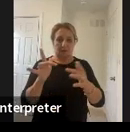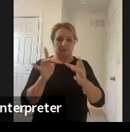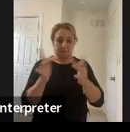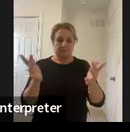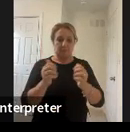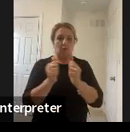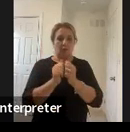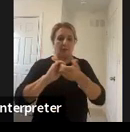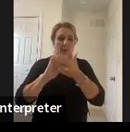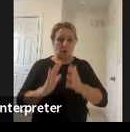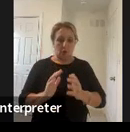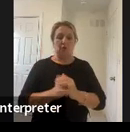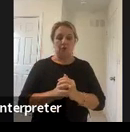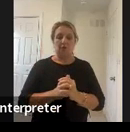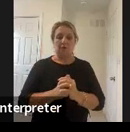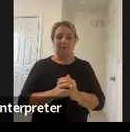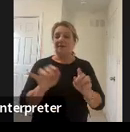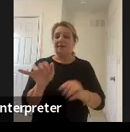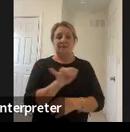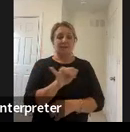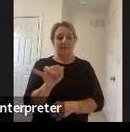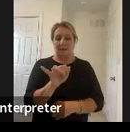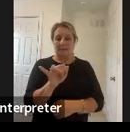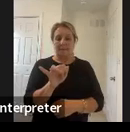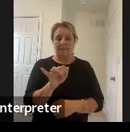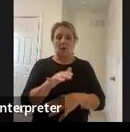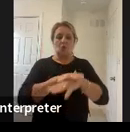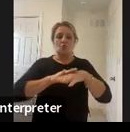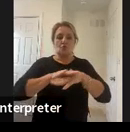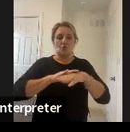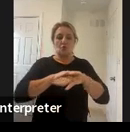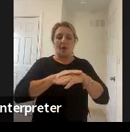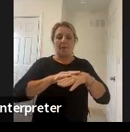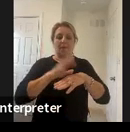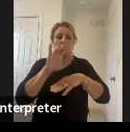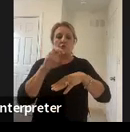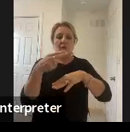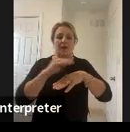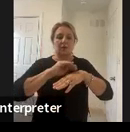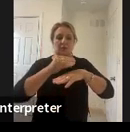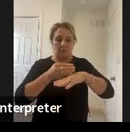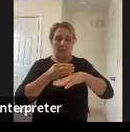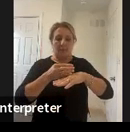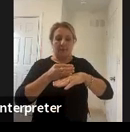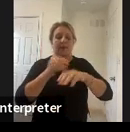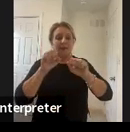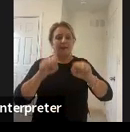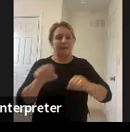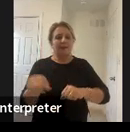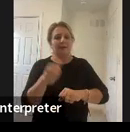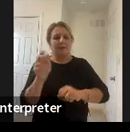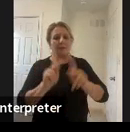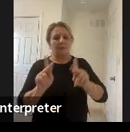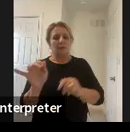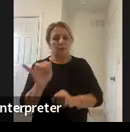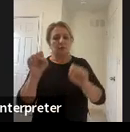same intimate skin-to-skin contact or rubbing on a rash or bumps can occur with others who are intimate as